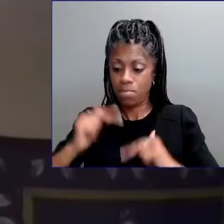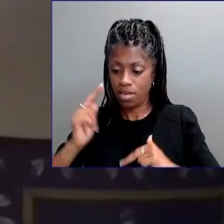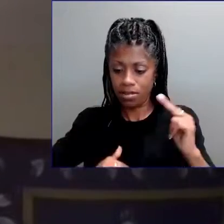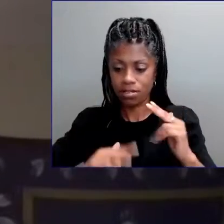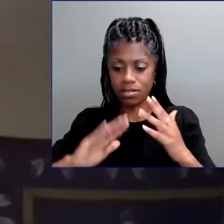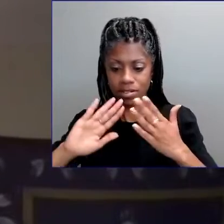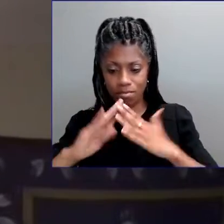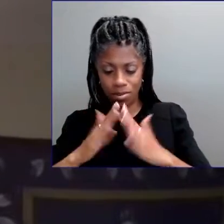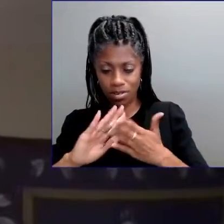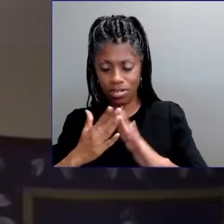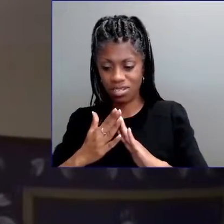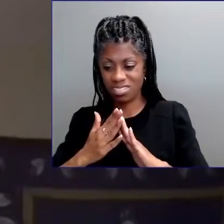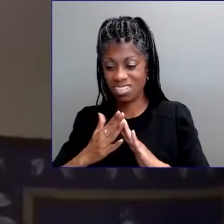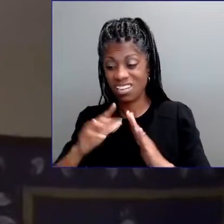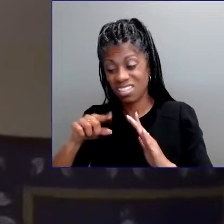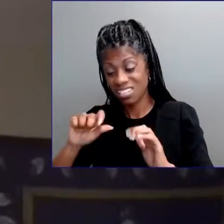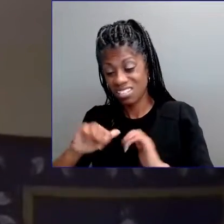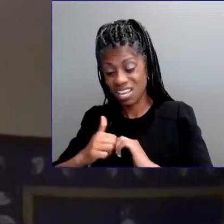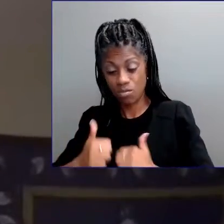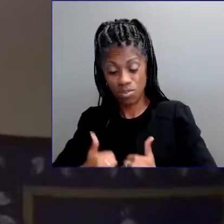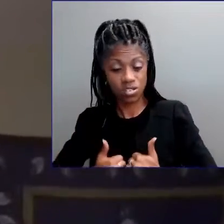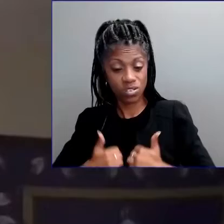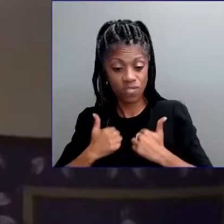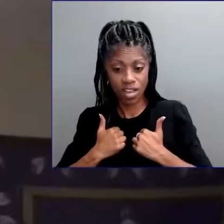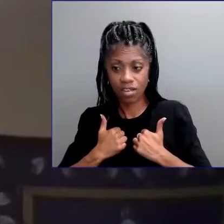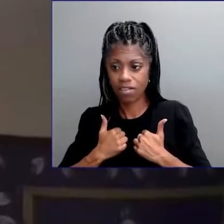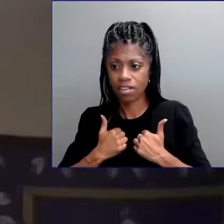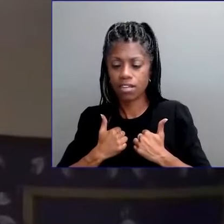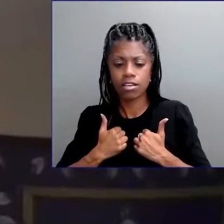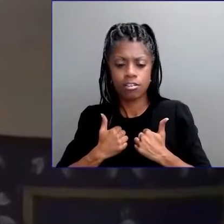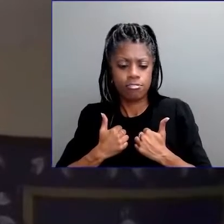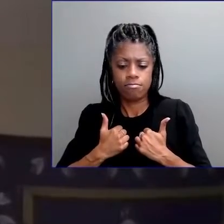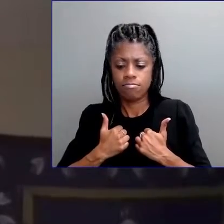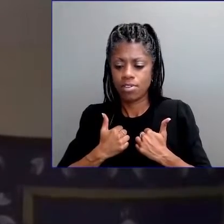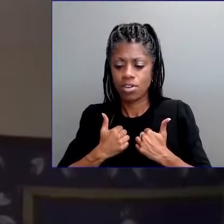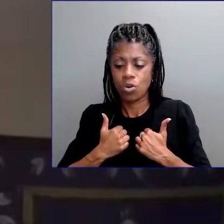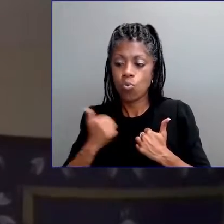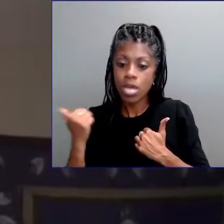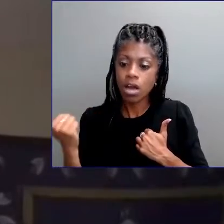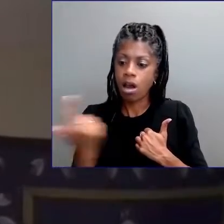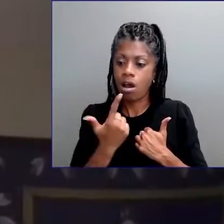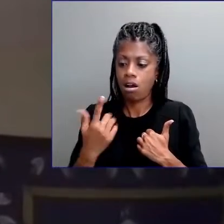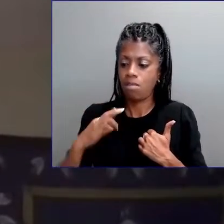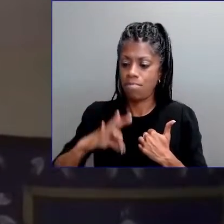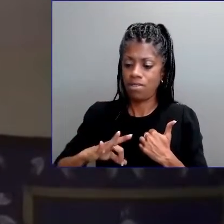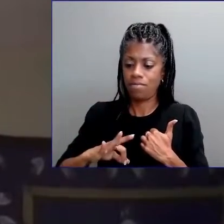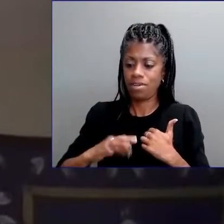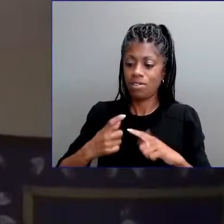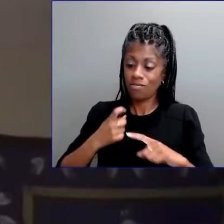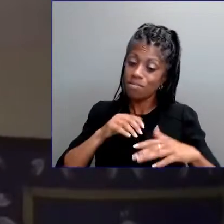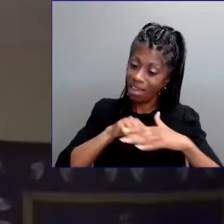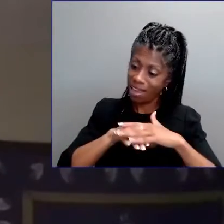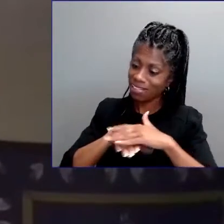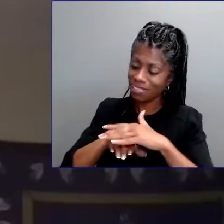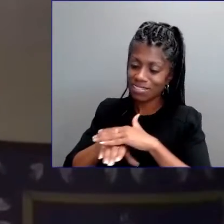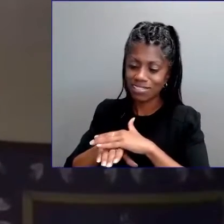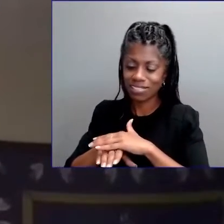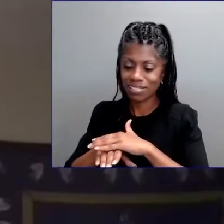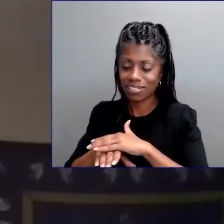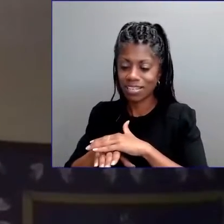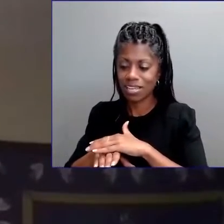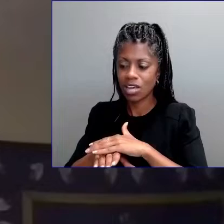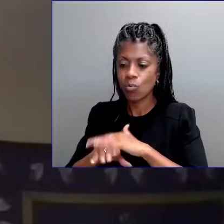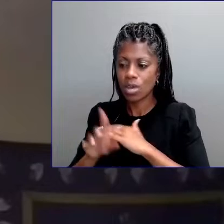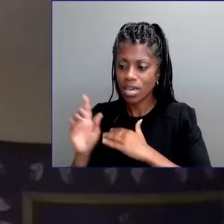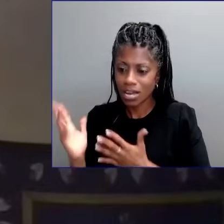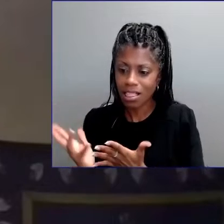survived. Disabled or not, we all benefit from access. It's in all our collective best interests.